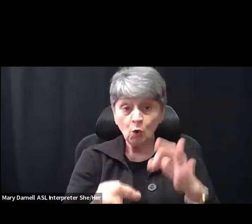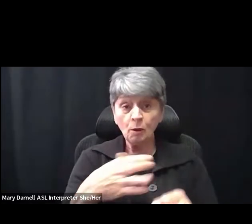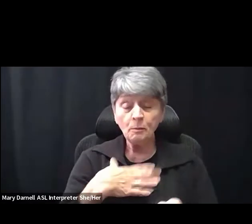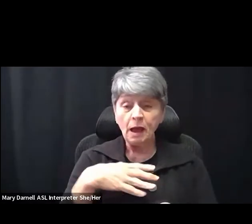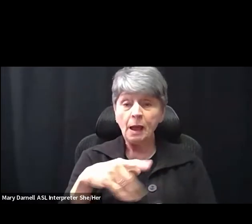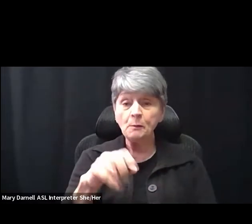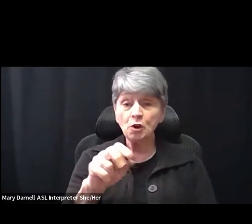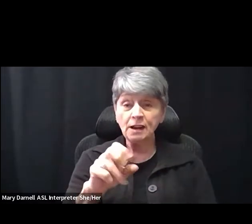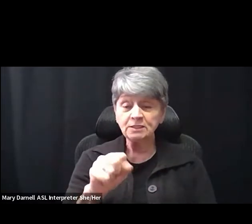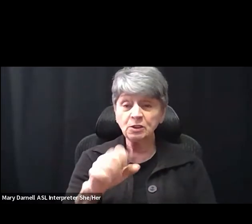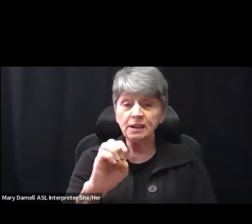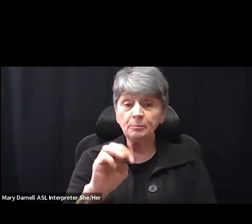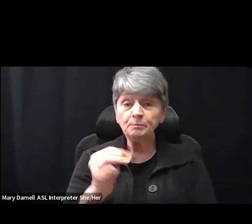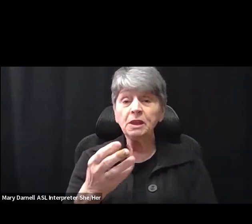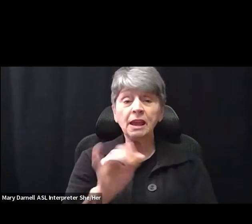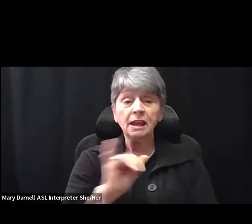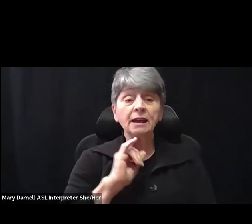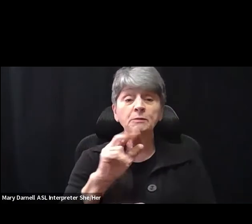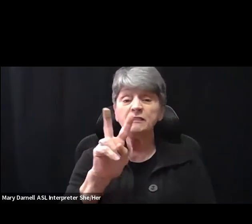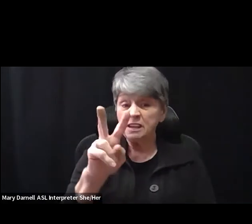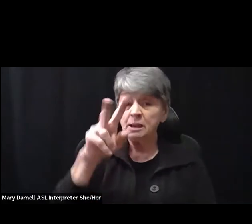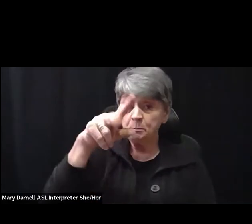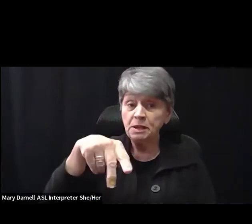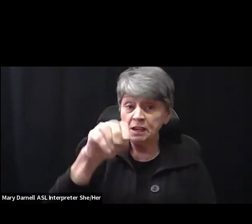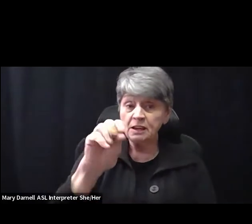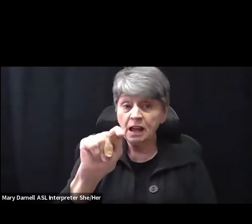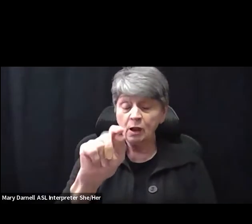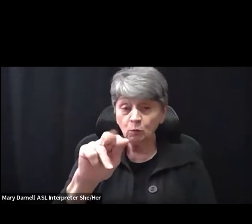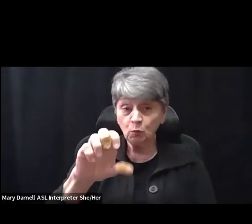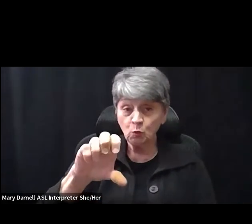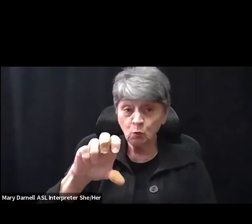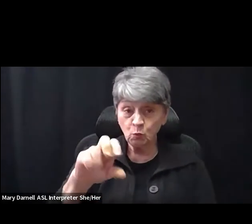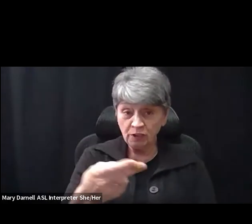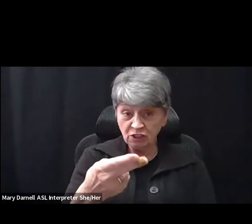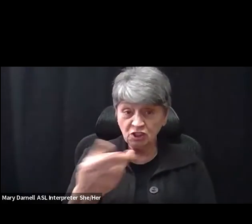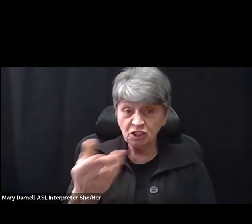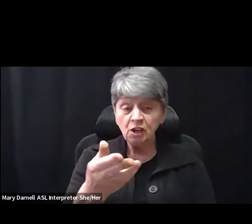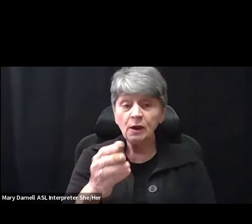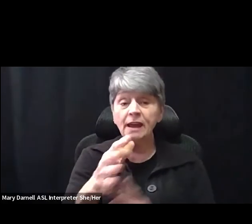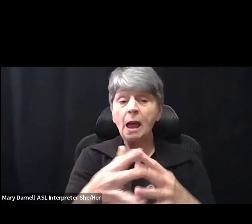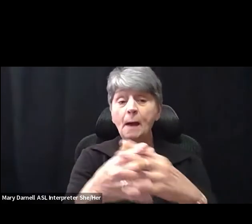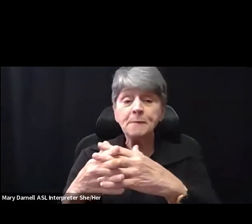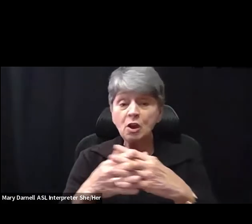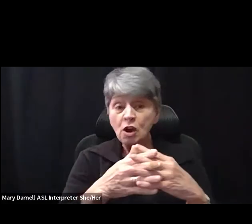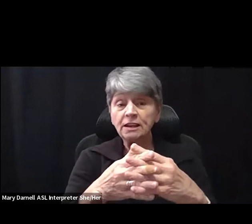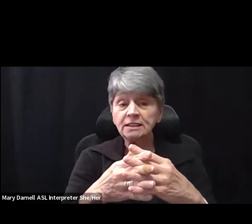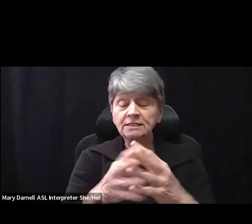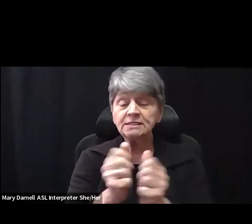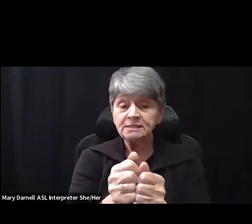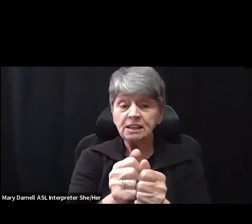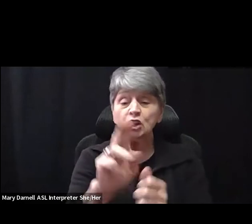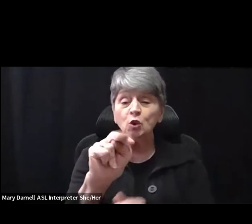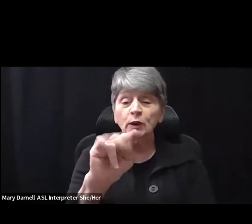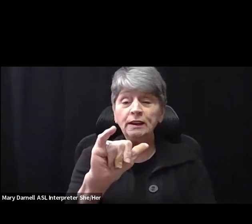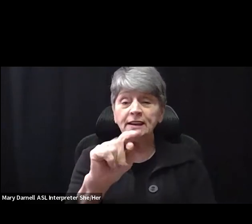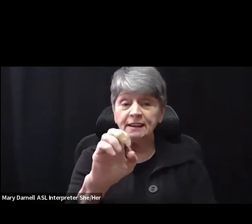and I'm the Vice President of Outreach and Engagement here at Americans United. Just a couple of pieces of housekeeping before we go